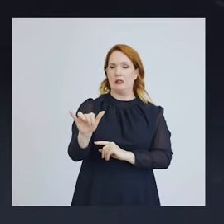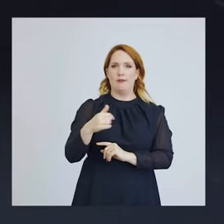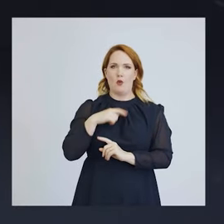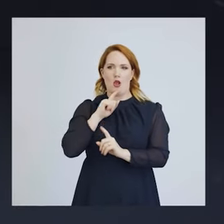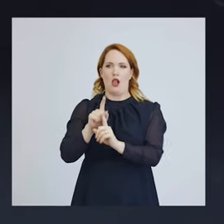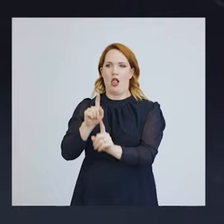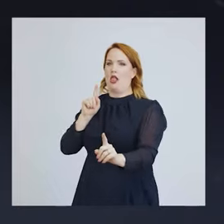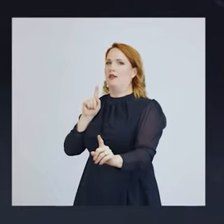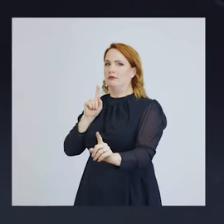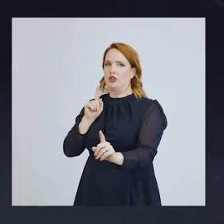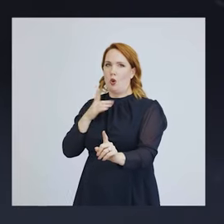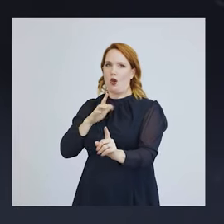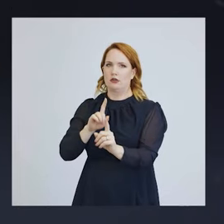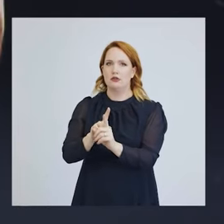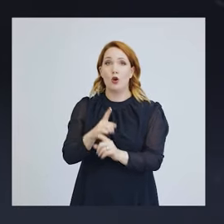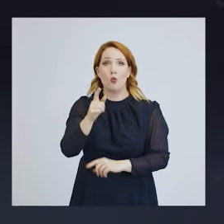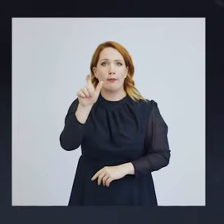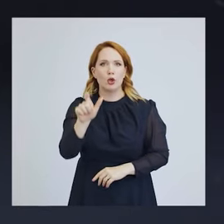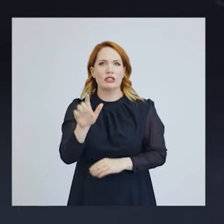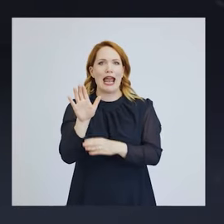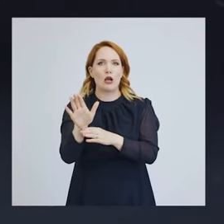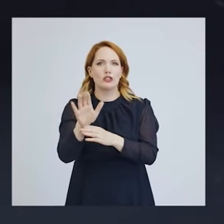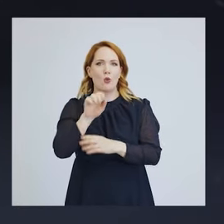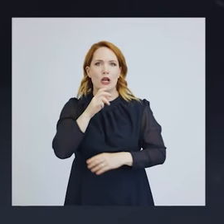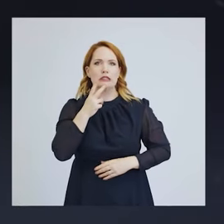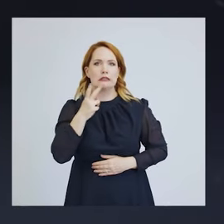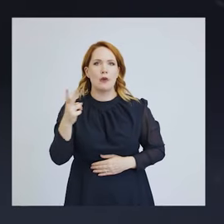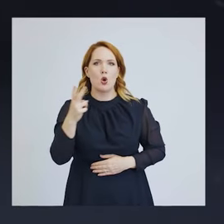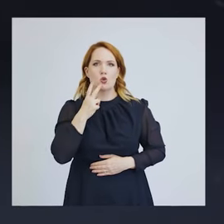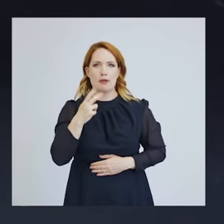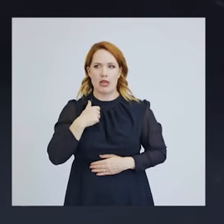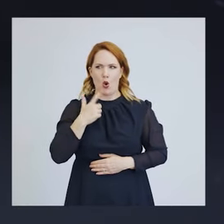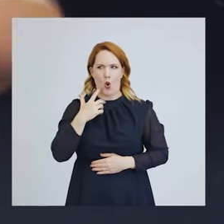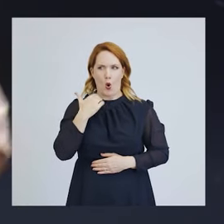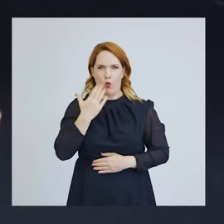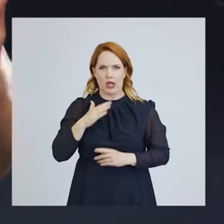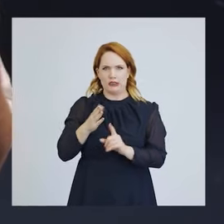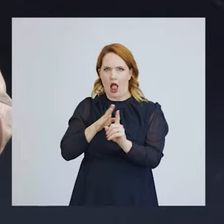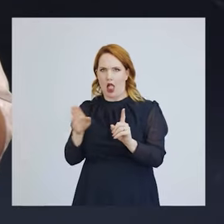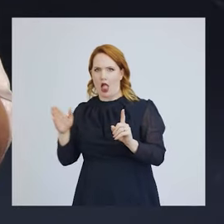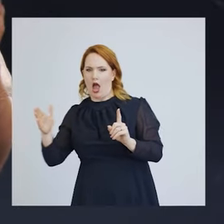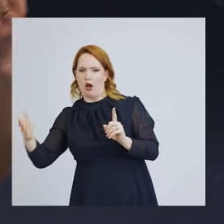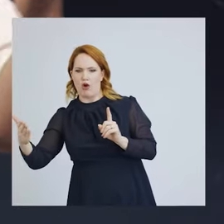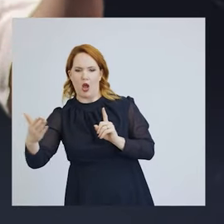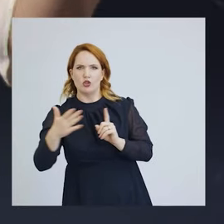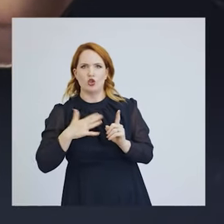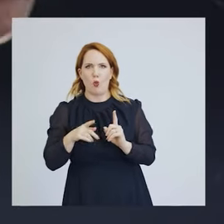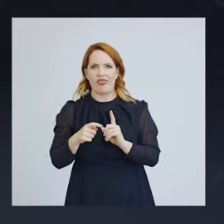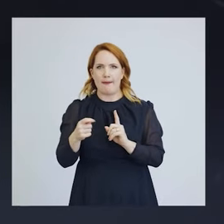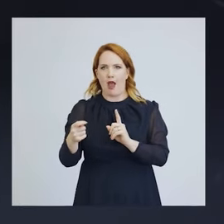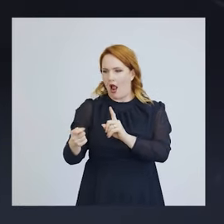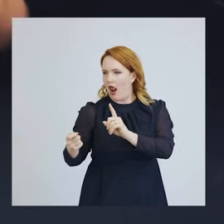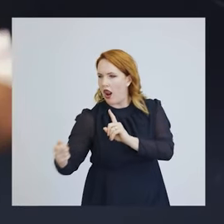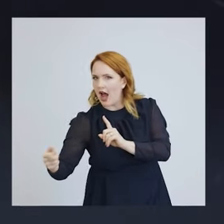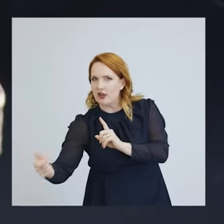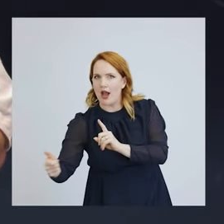little bit dodgy when I was a kid, you know. In fact, one person used to smoke outside the church and I would always try and run past them the